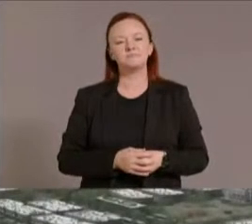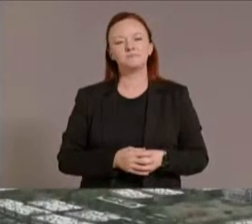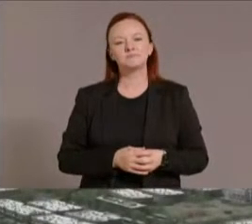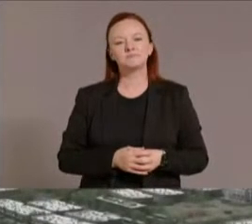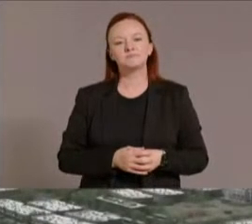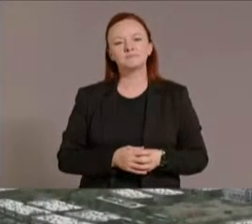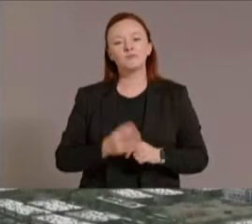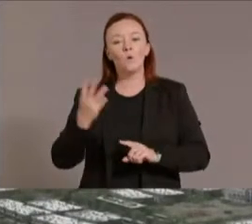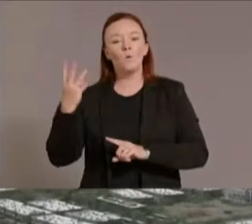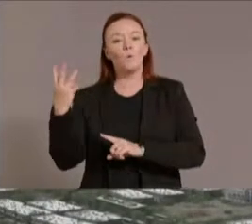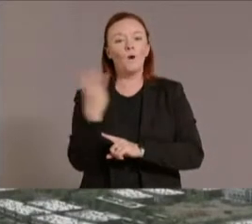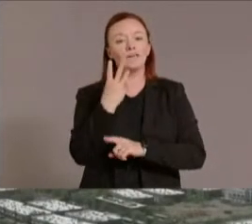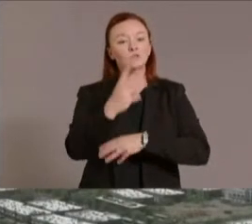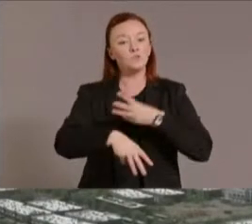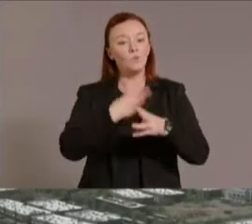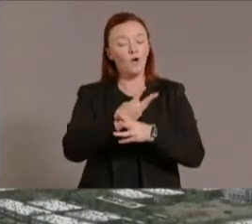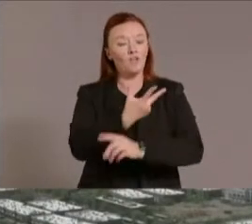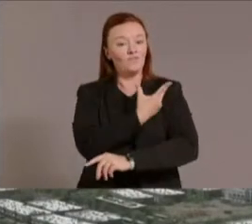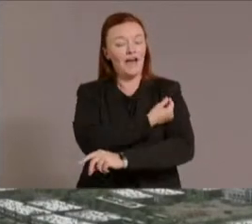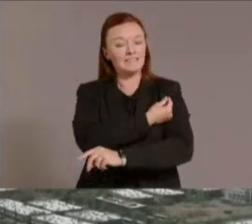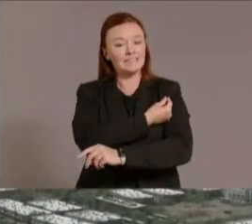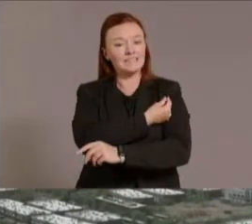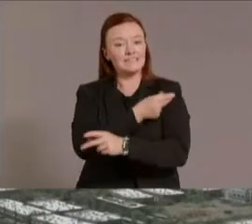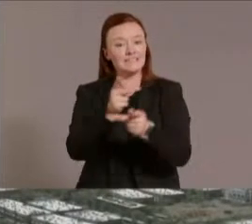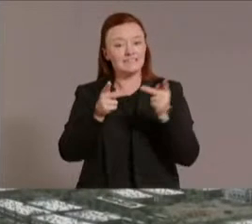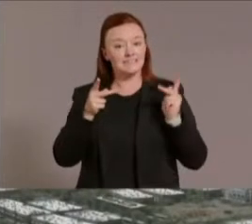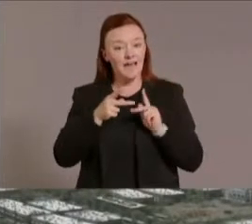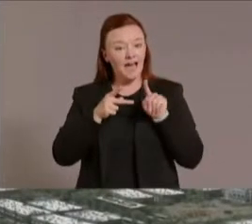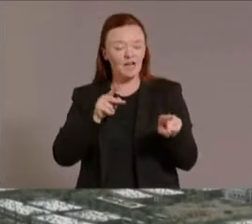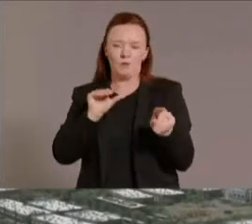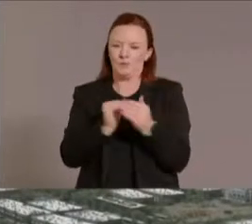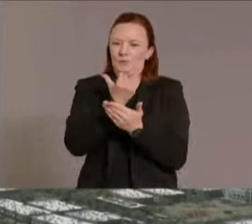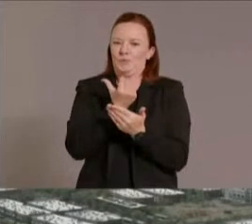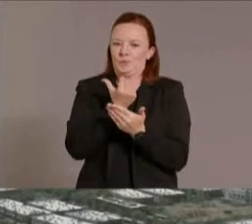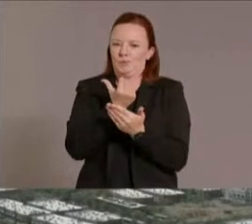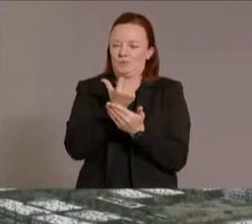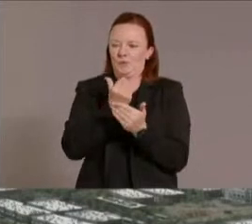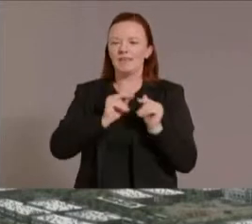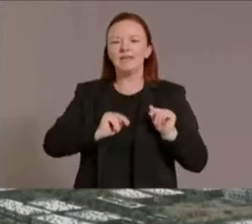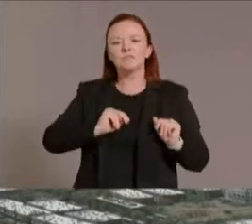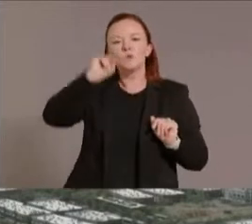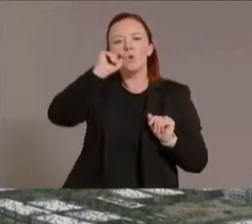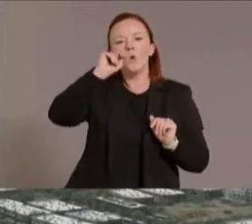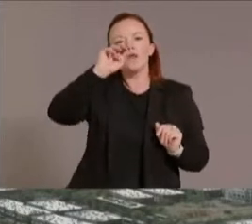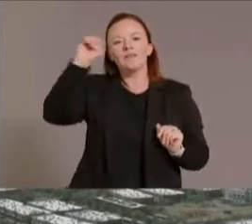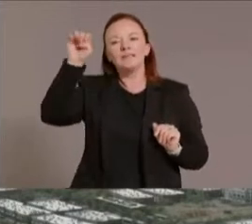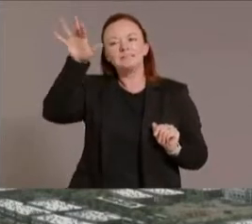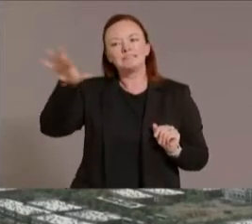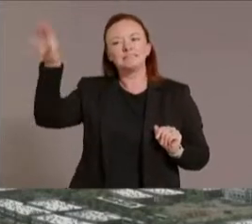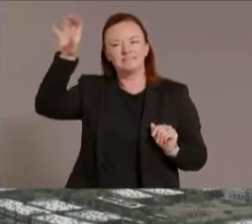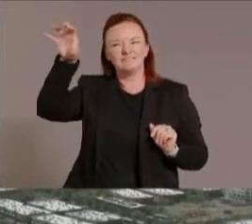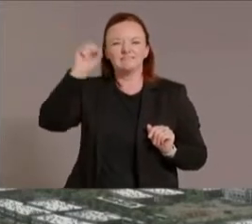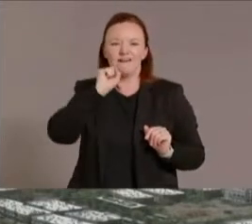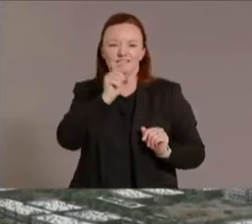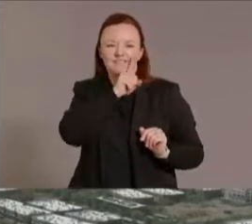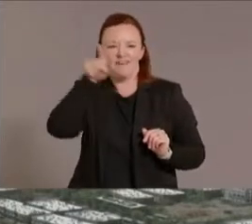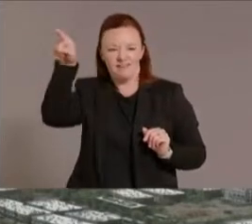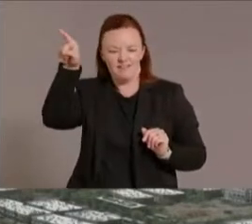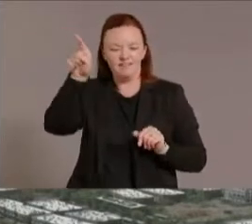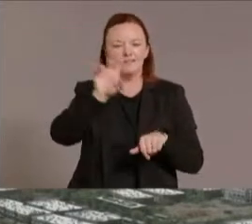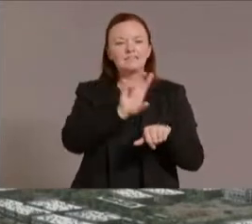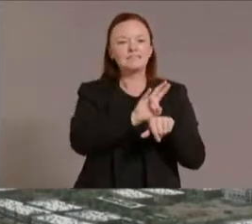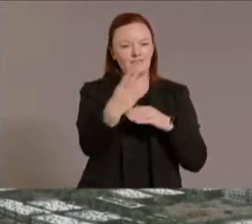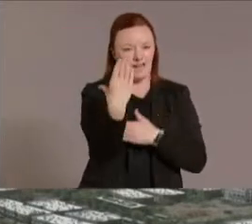Our WestWorld Vaccination site is one of our new sites. It's in the Northeast Valley, and it's currently open 7 days a week from 7 a.m. to